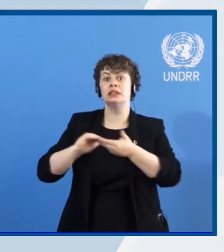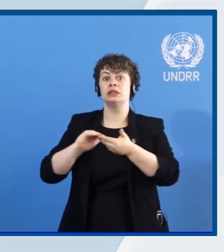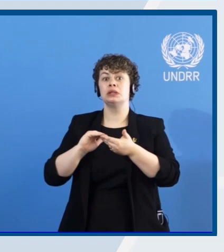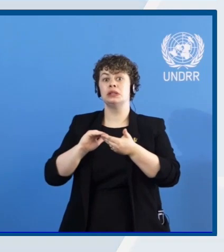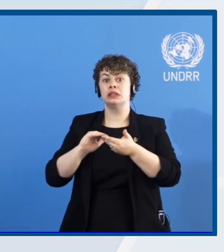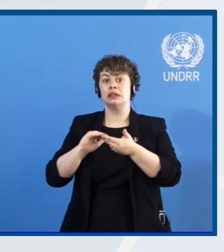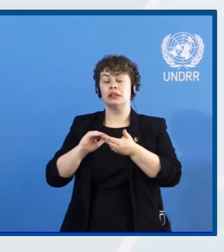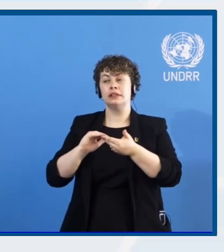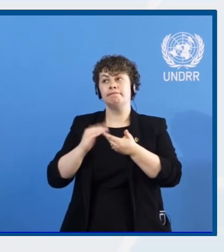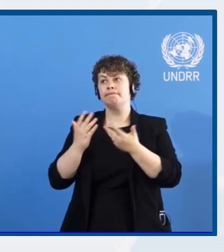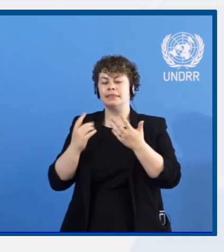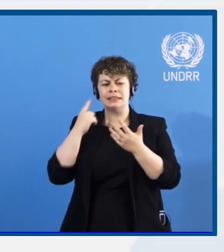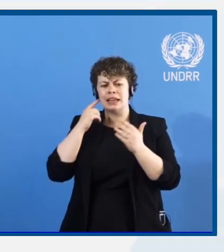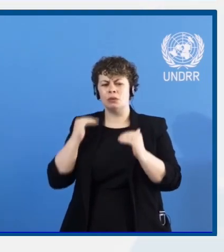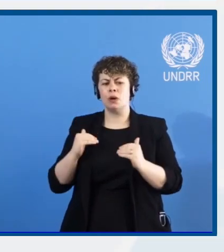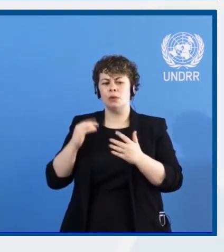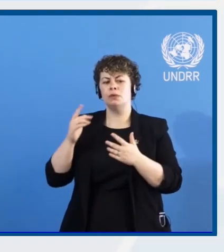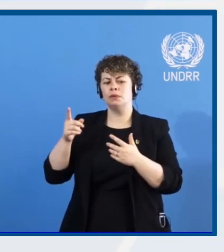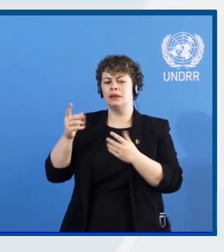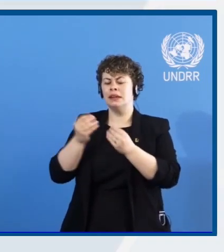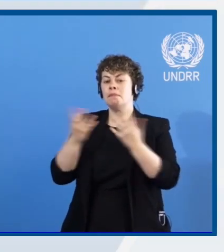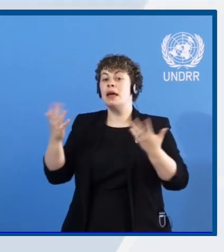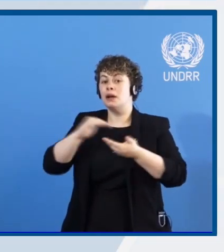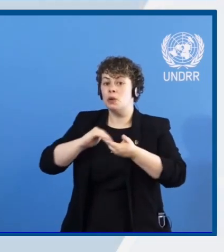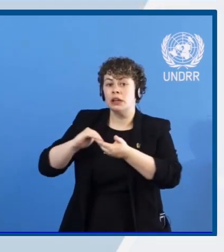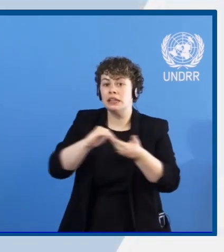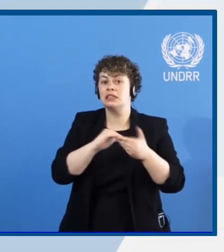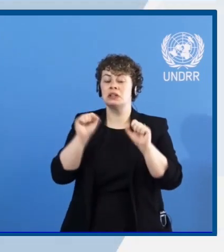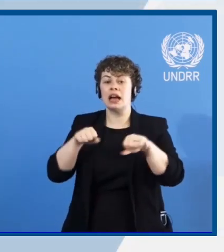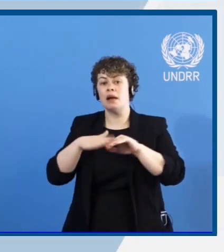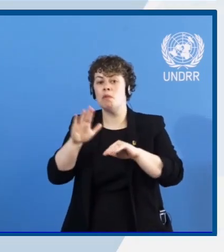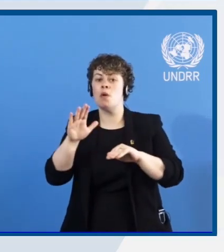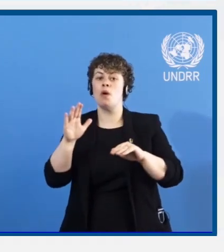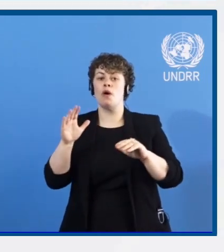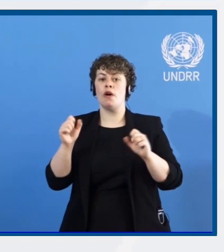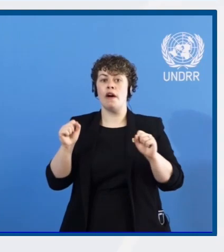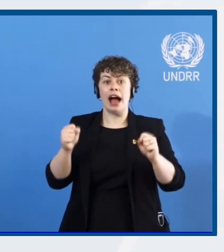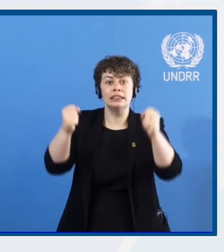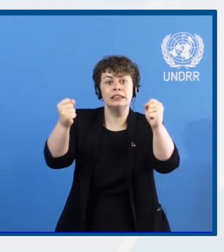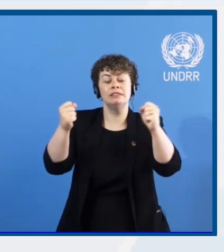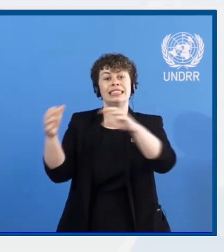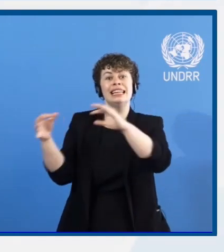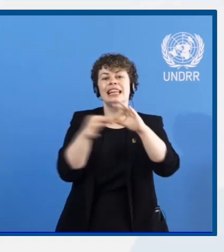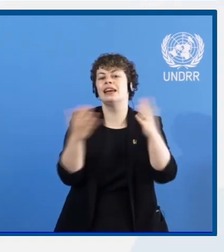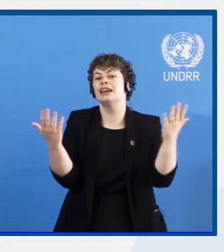private investment strategies, operations, and activities with the Sendai framework?